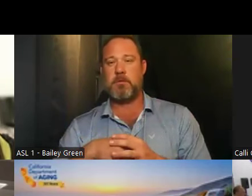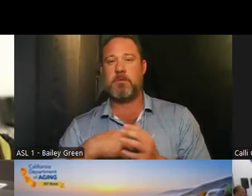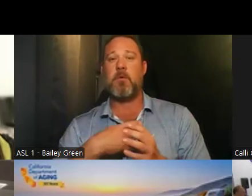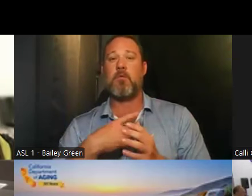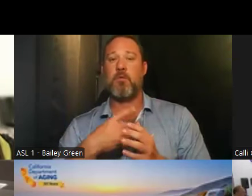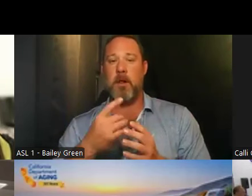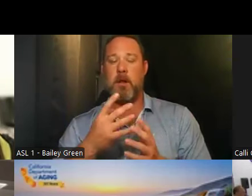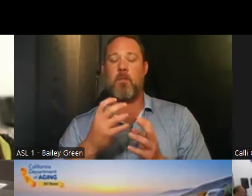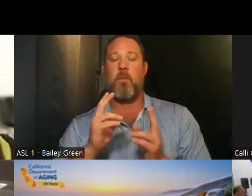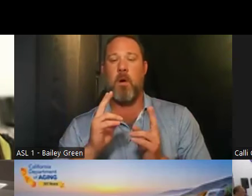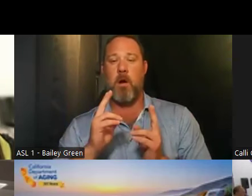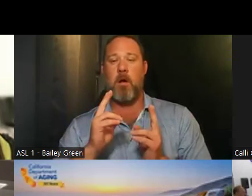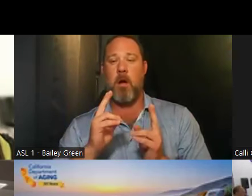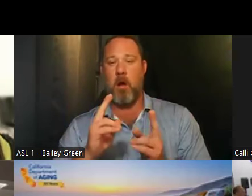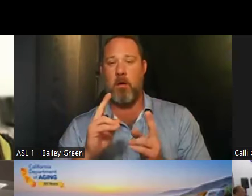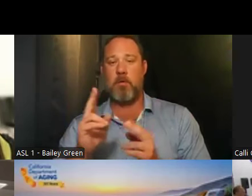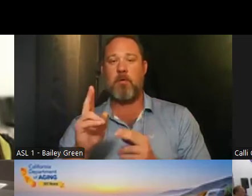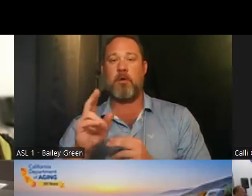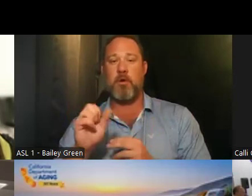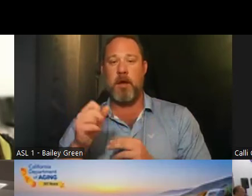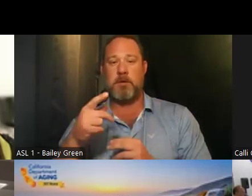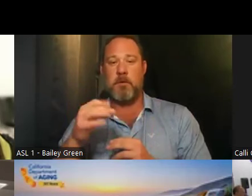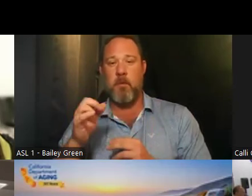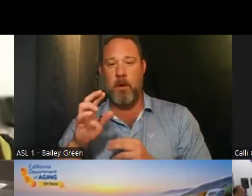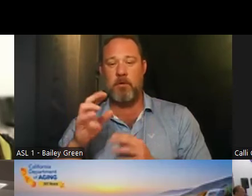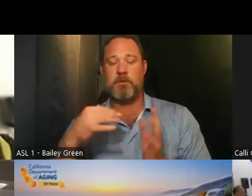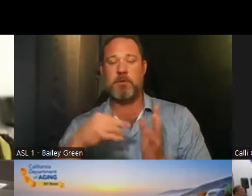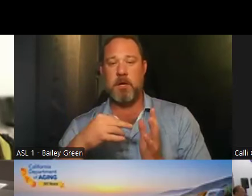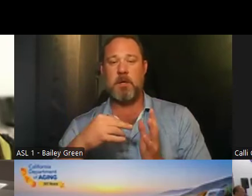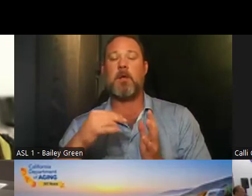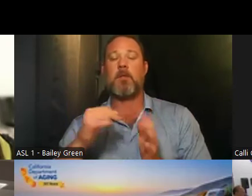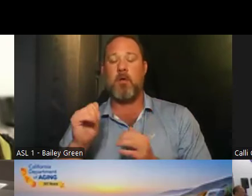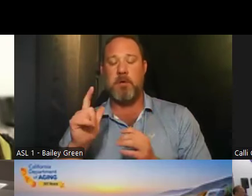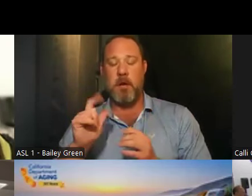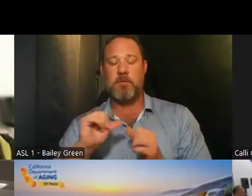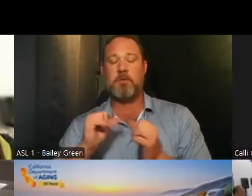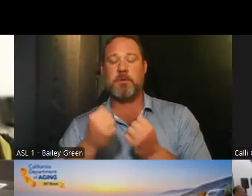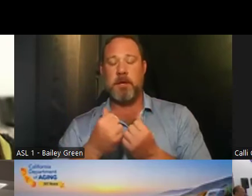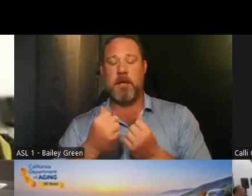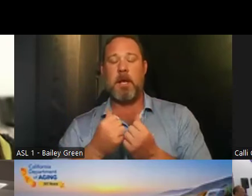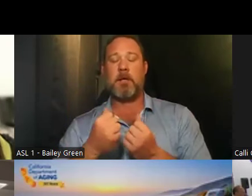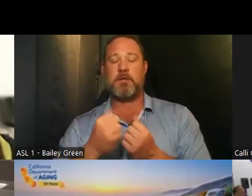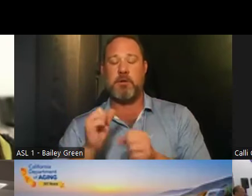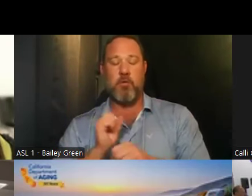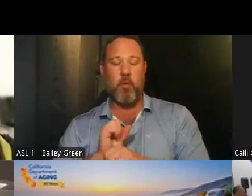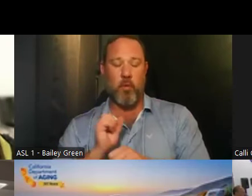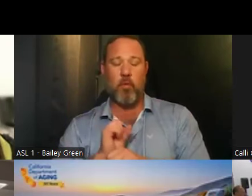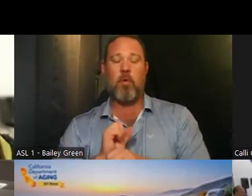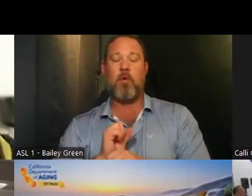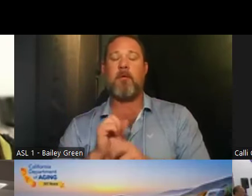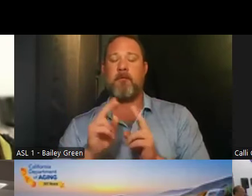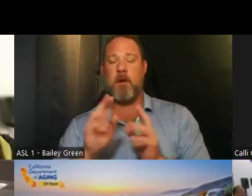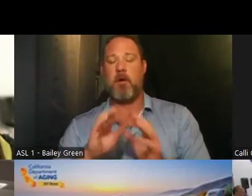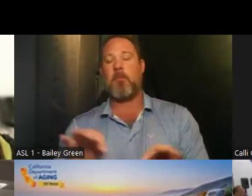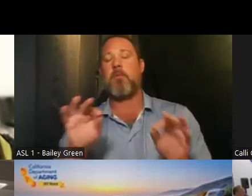really honor the U.S. Pointer Study and the work that the Alzheimer's Association put into it. I think it's a very